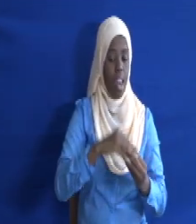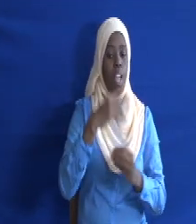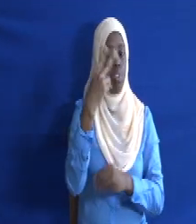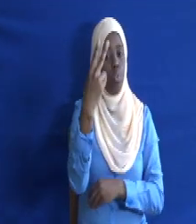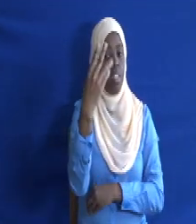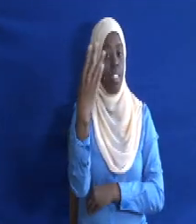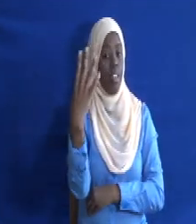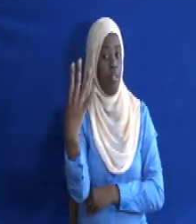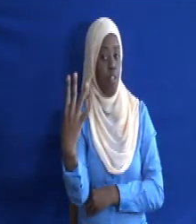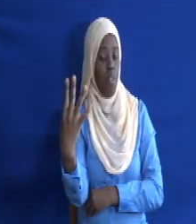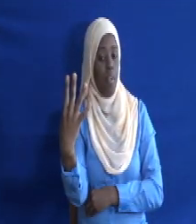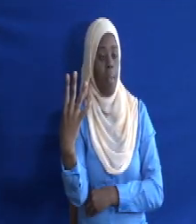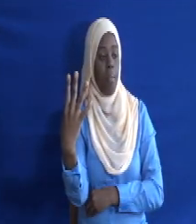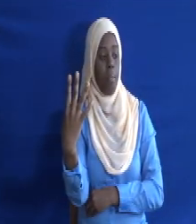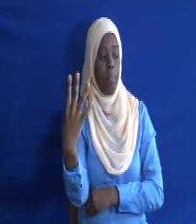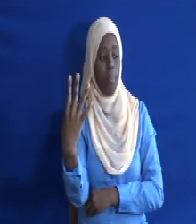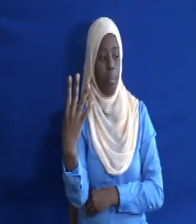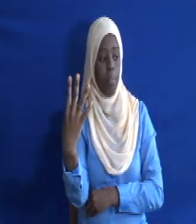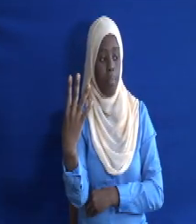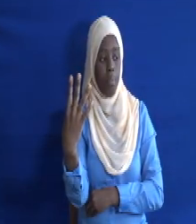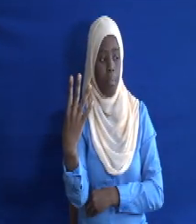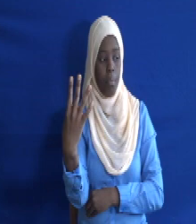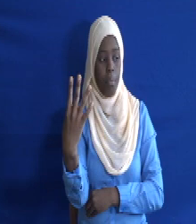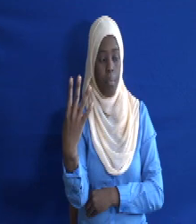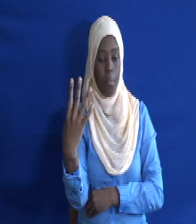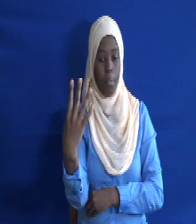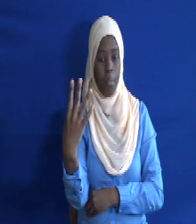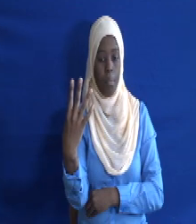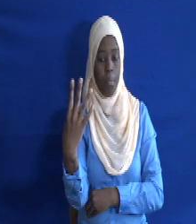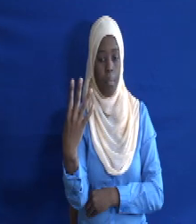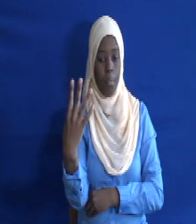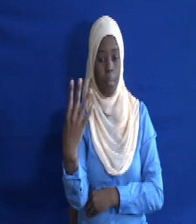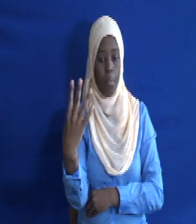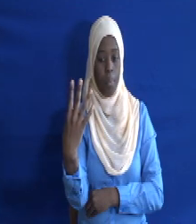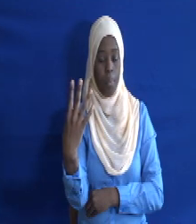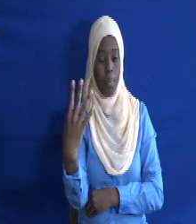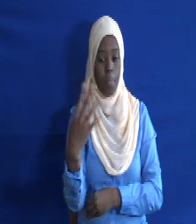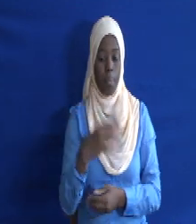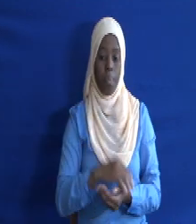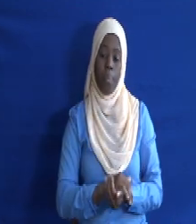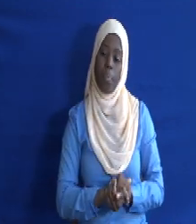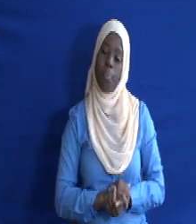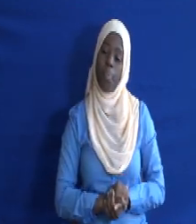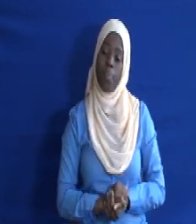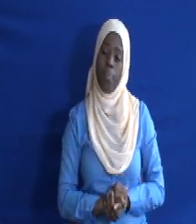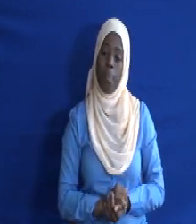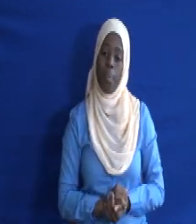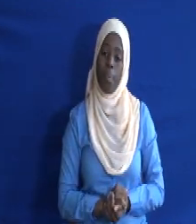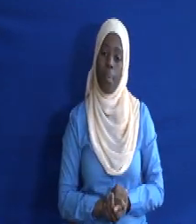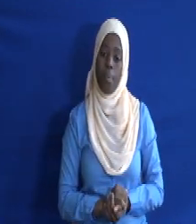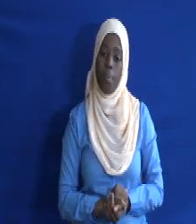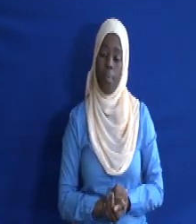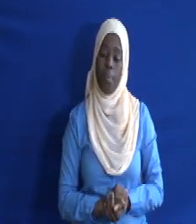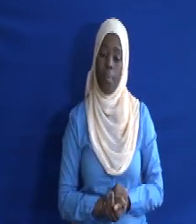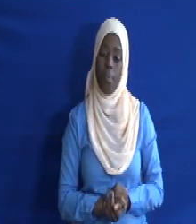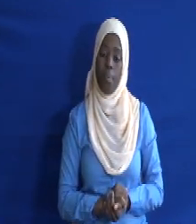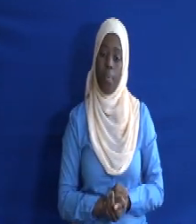And 24. Very good. The common multiples are 12